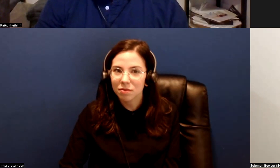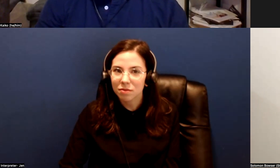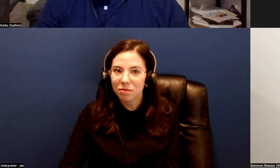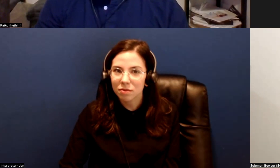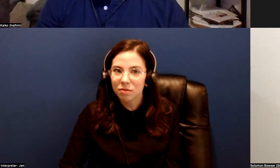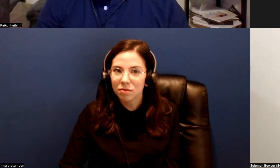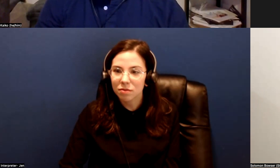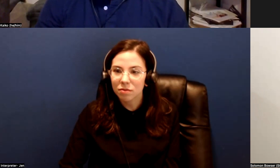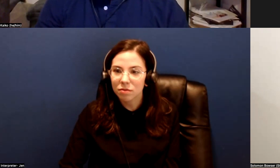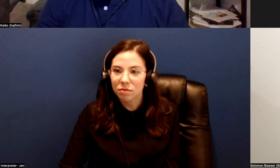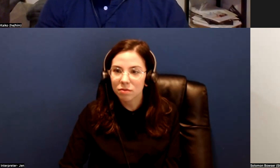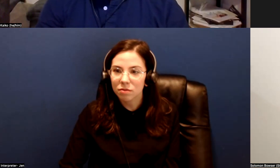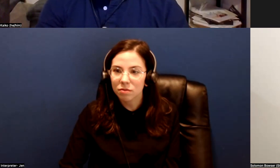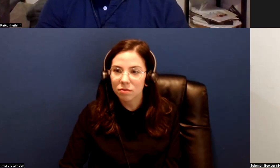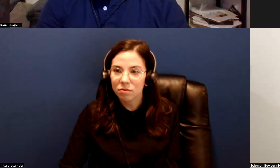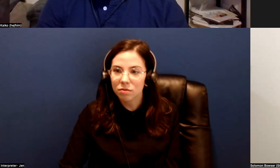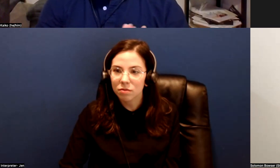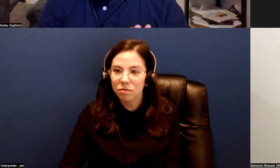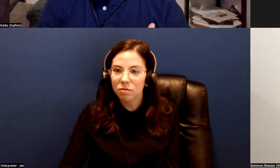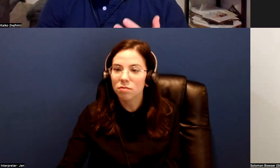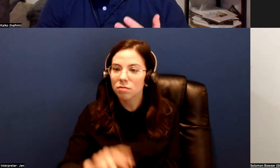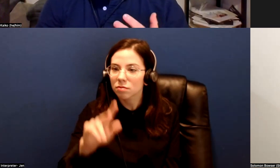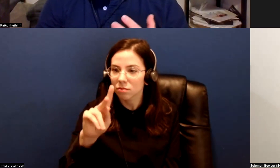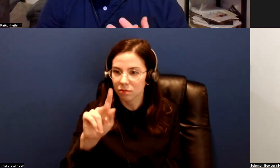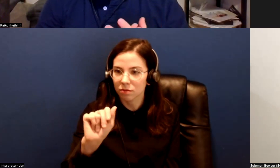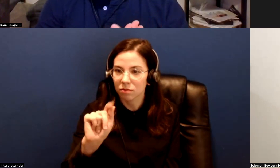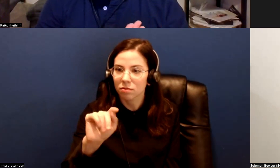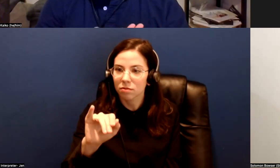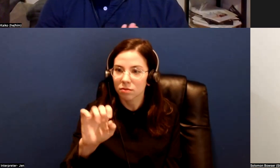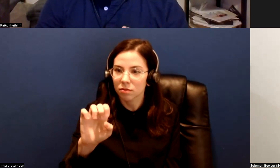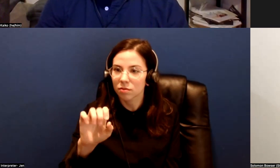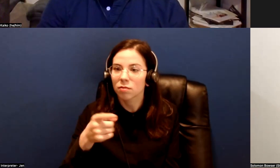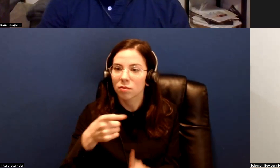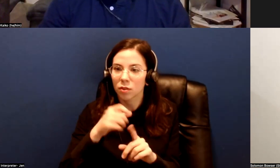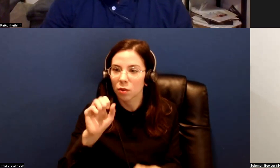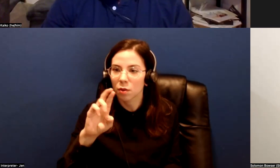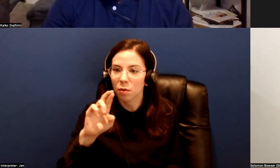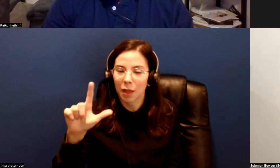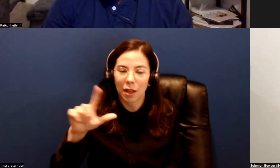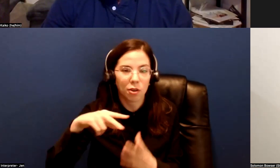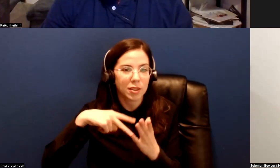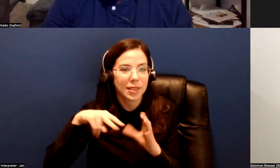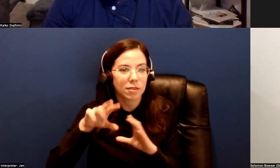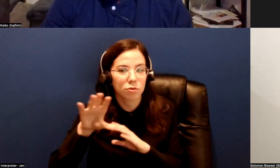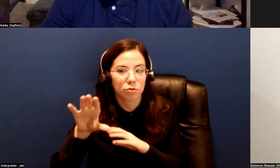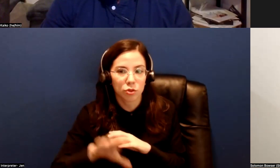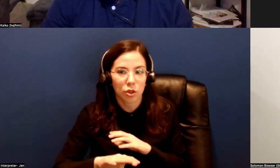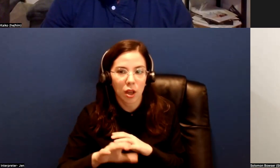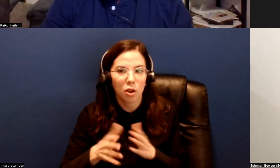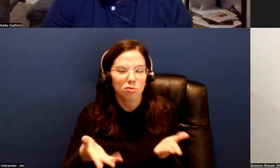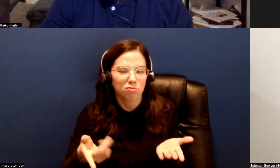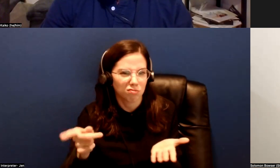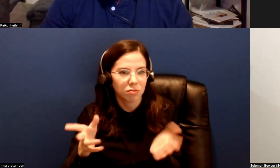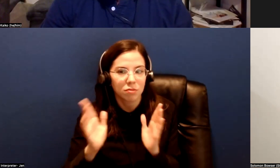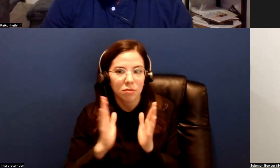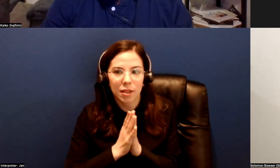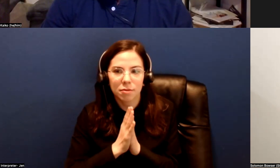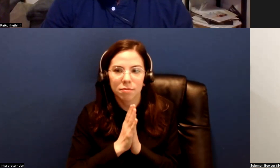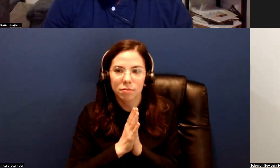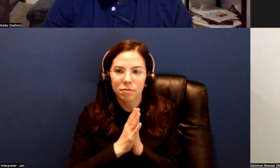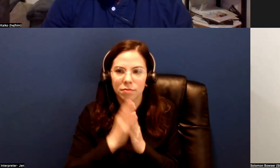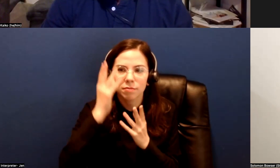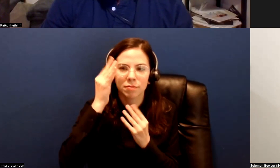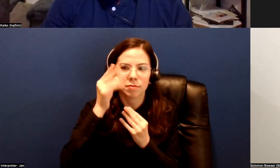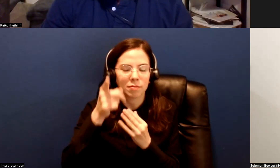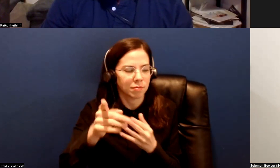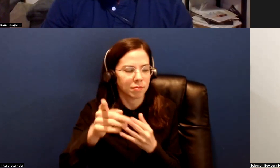Let's see. All right, we have Katie from Aerial Dance Chicago. Katie says or asks, thinking of what you said about approaching